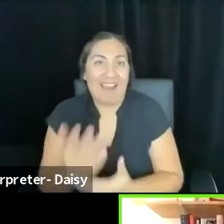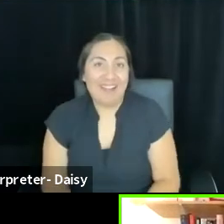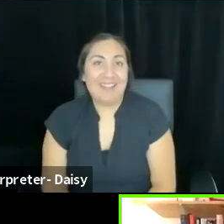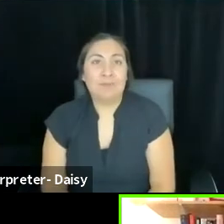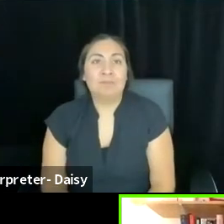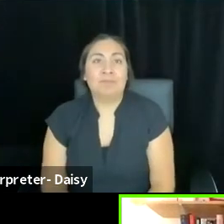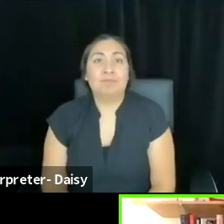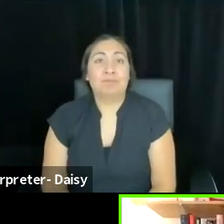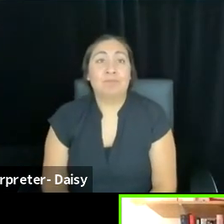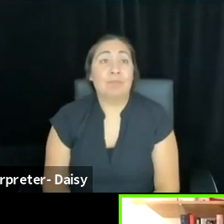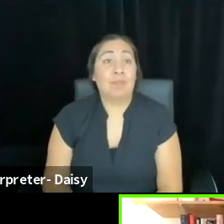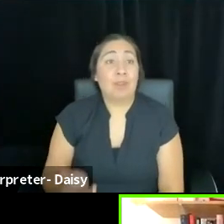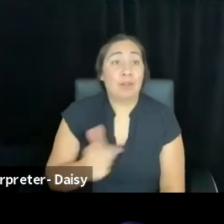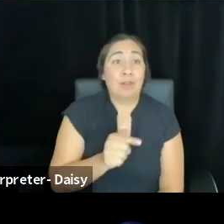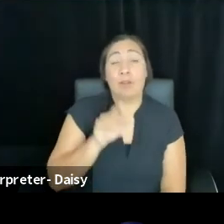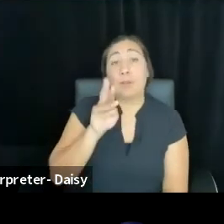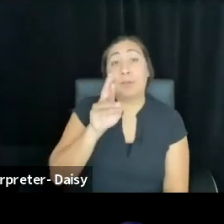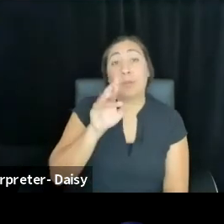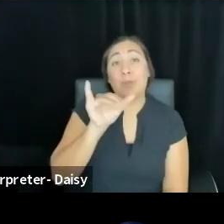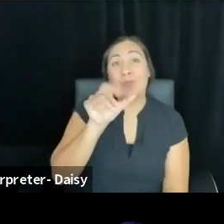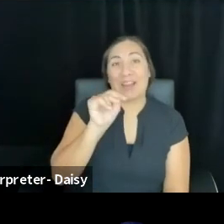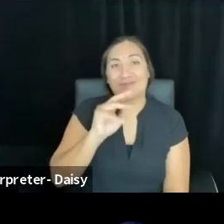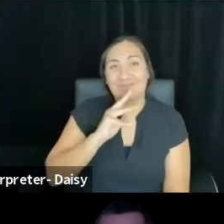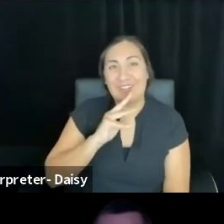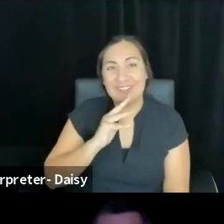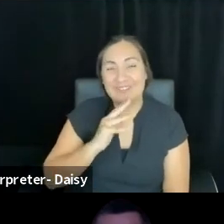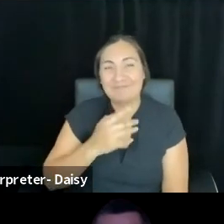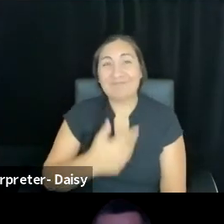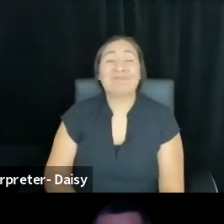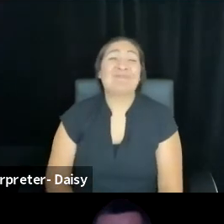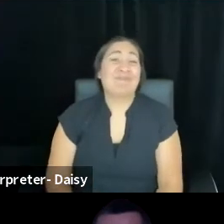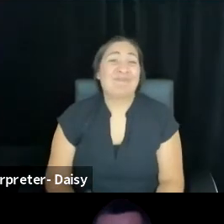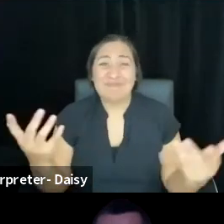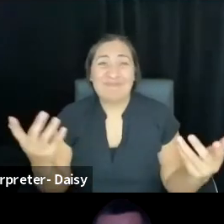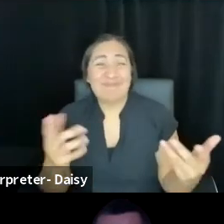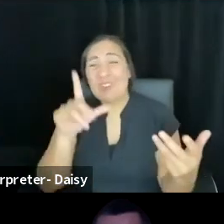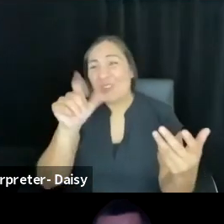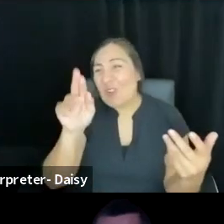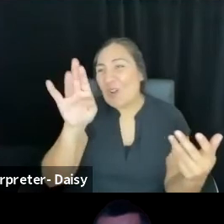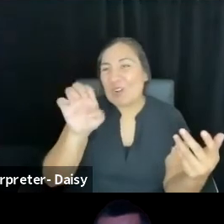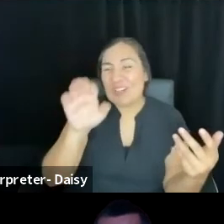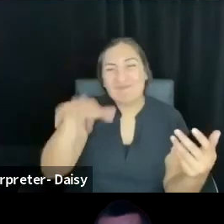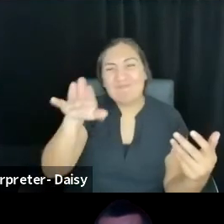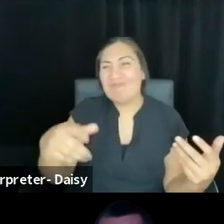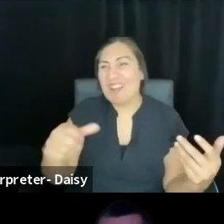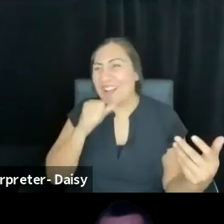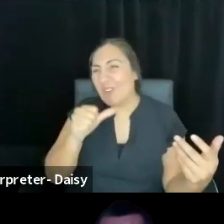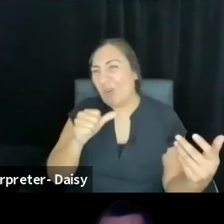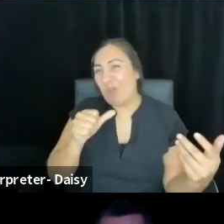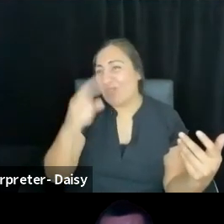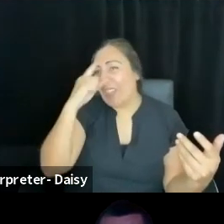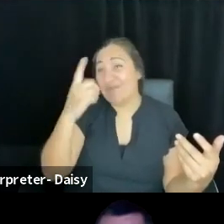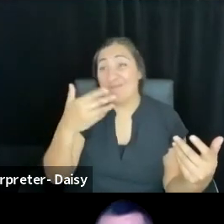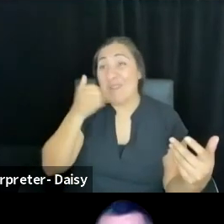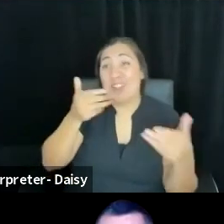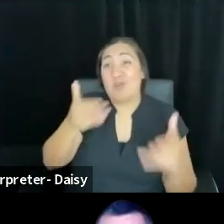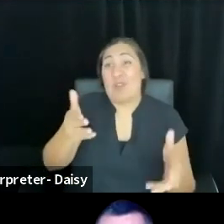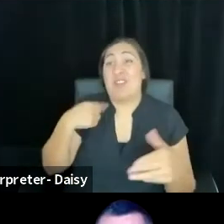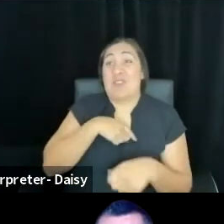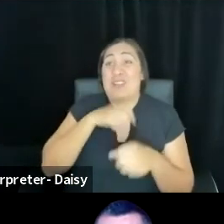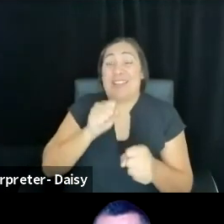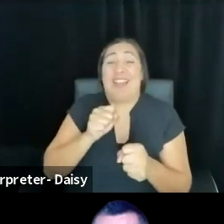Lori, I don't think there's a better way to wrap up our conversation. I wanna thank